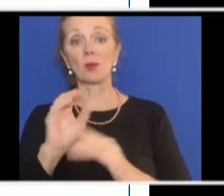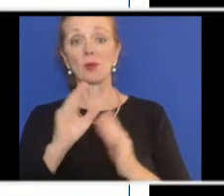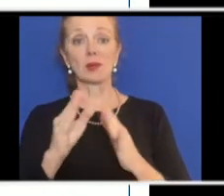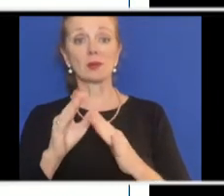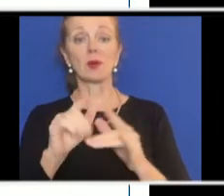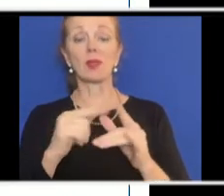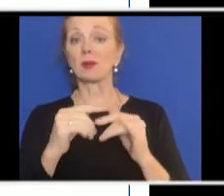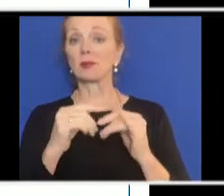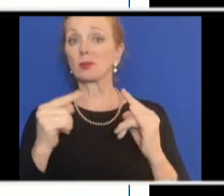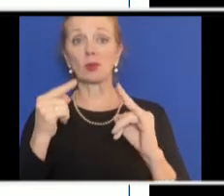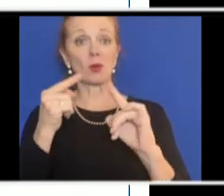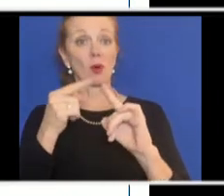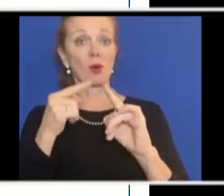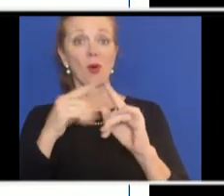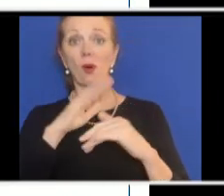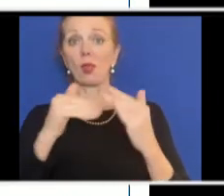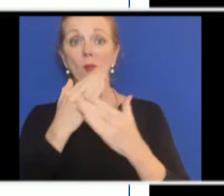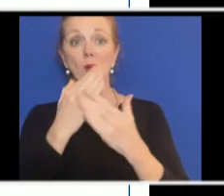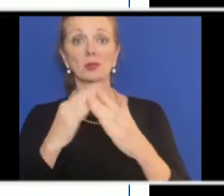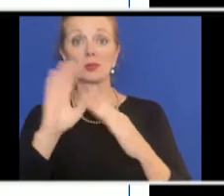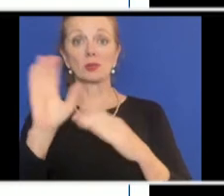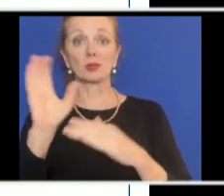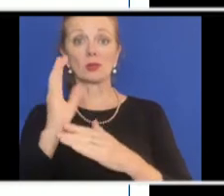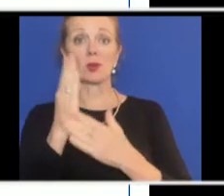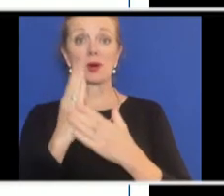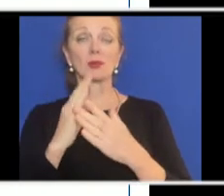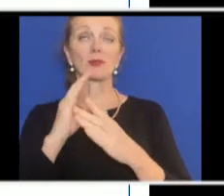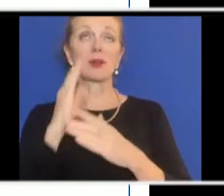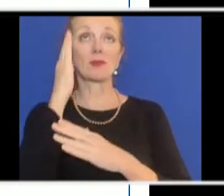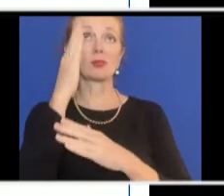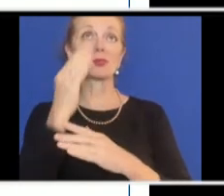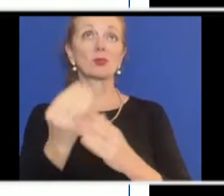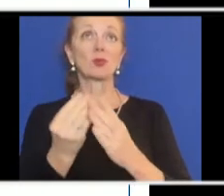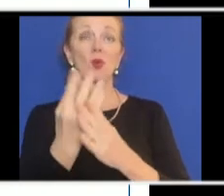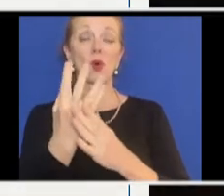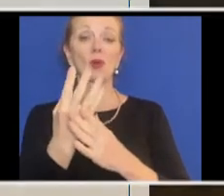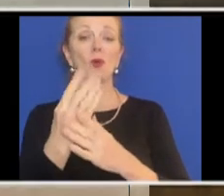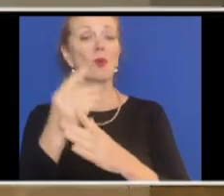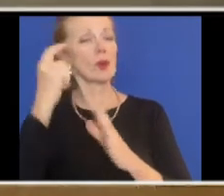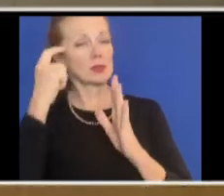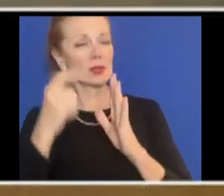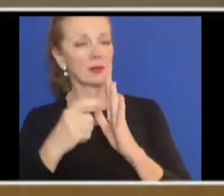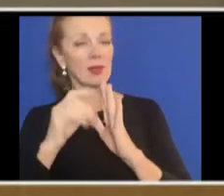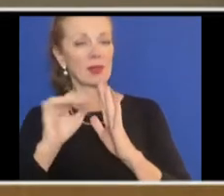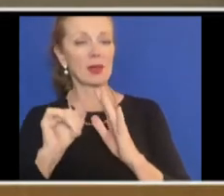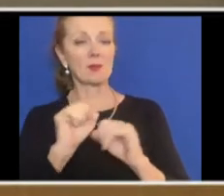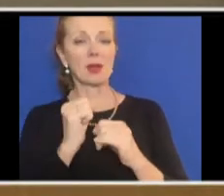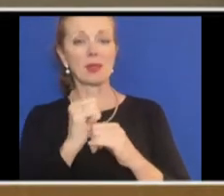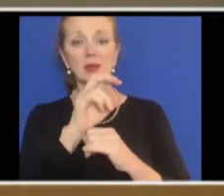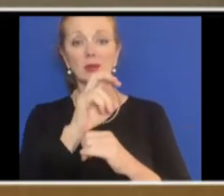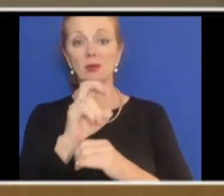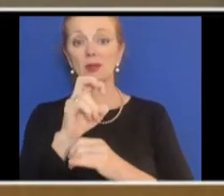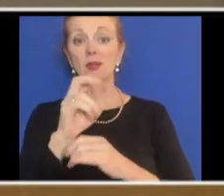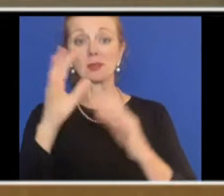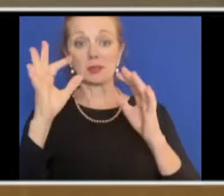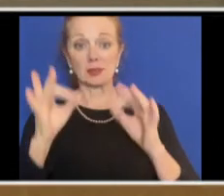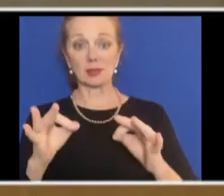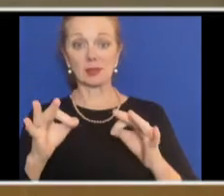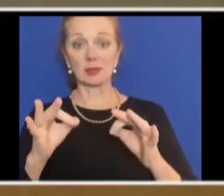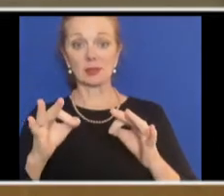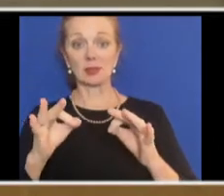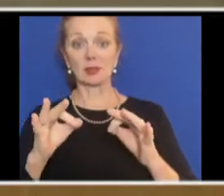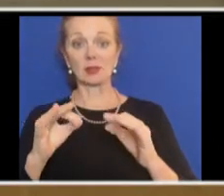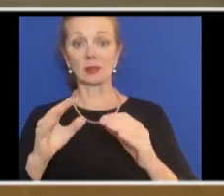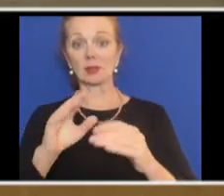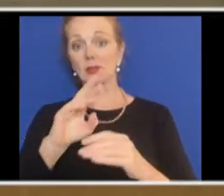underlying goals is all parts of Charlotte are part of our future growth and so we just want to identify that as we made that transition and decision to Zone part